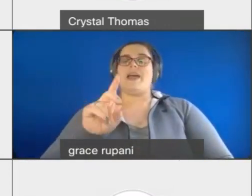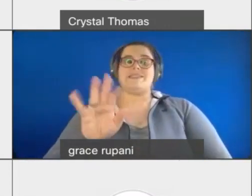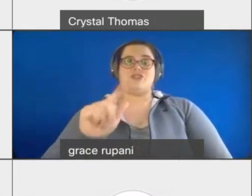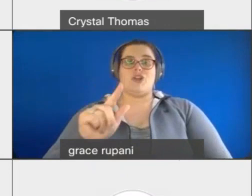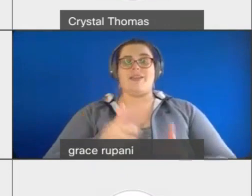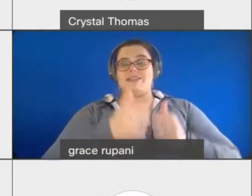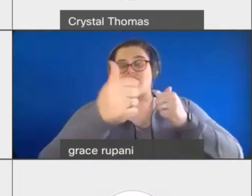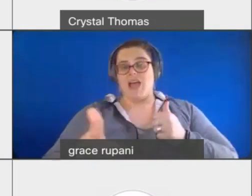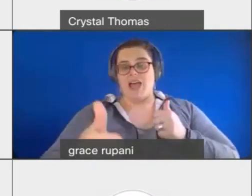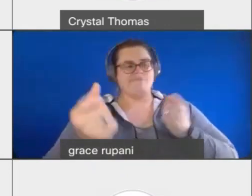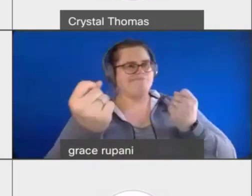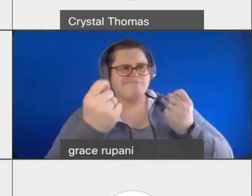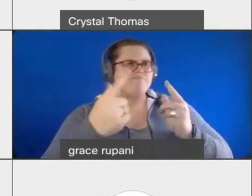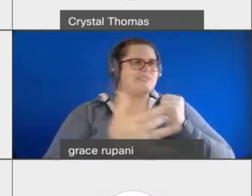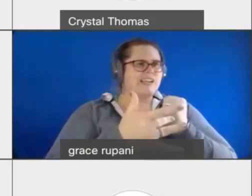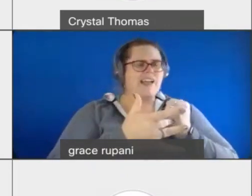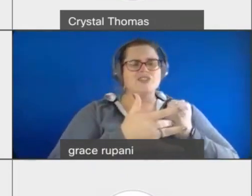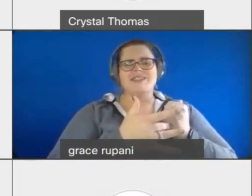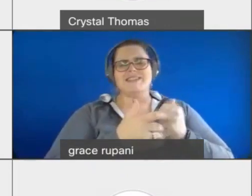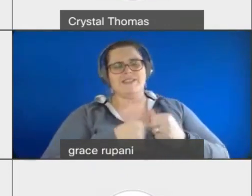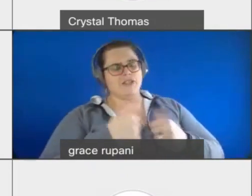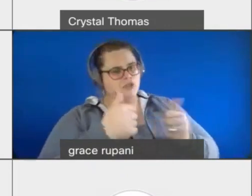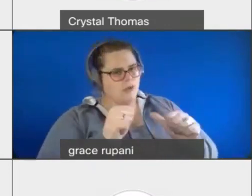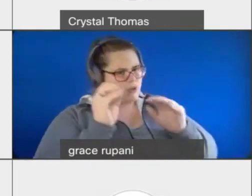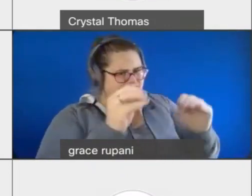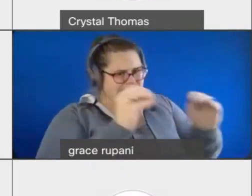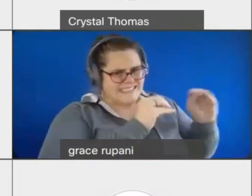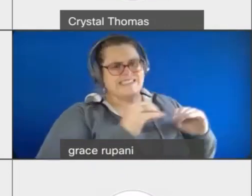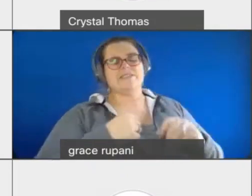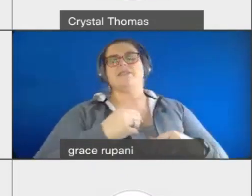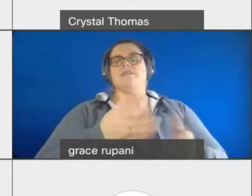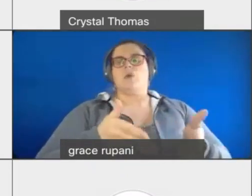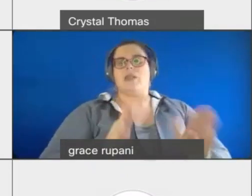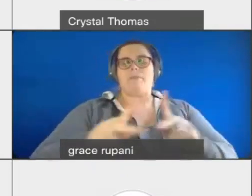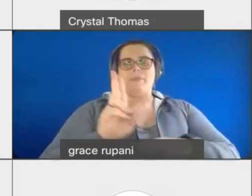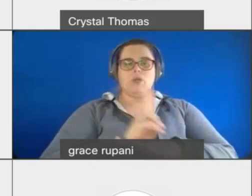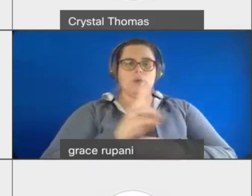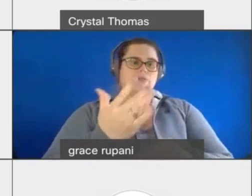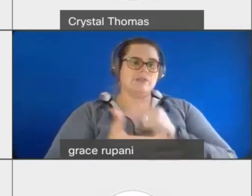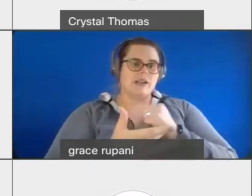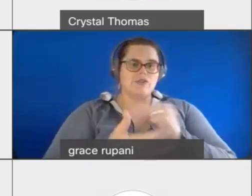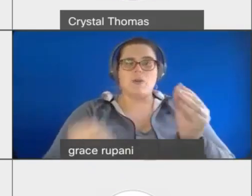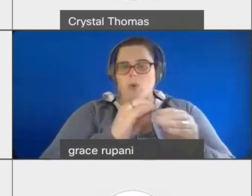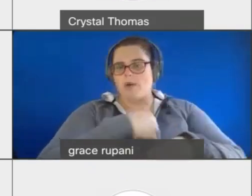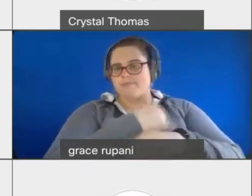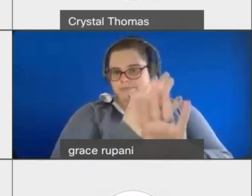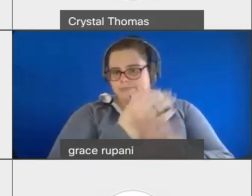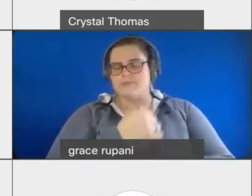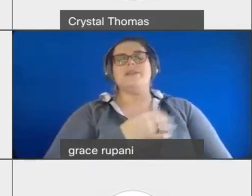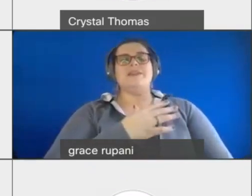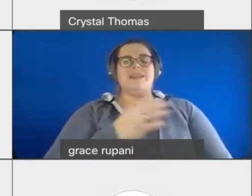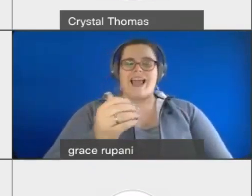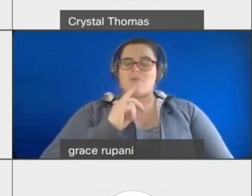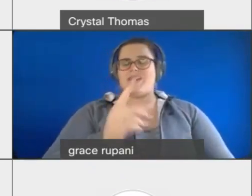increased technology. Technology is a real eye-opener and is necessary for people to feel an integral part of their